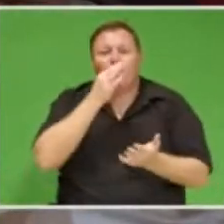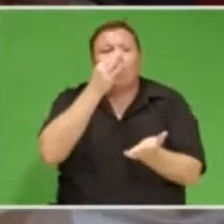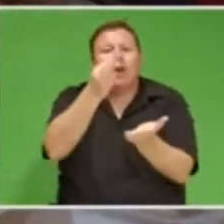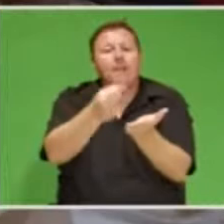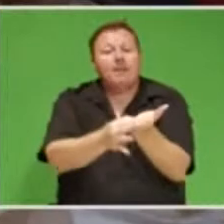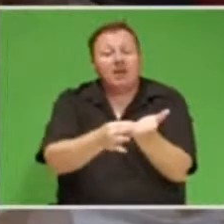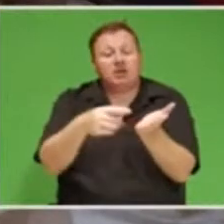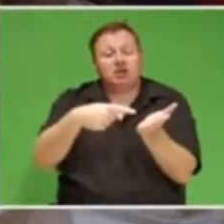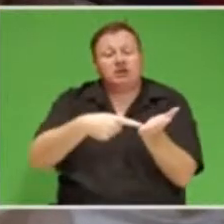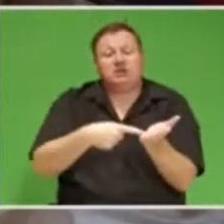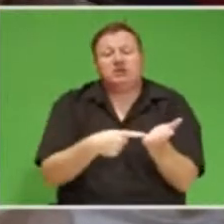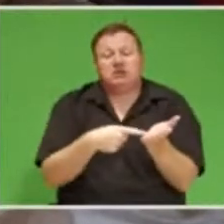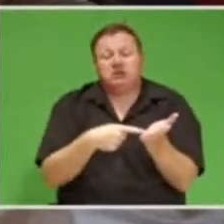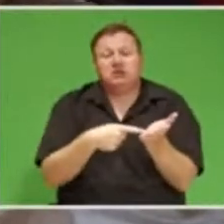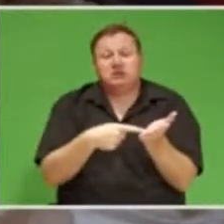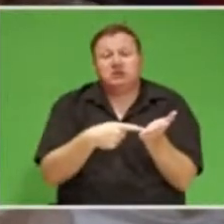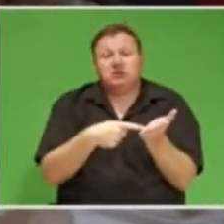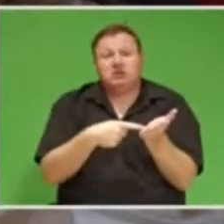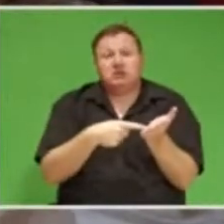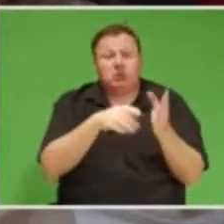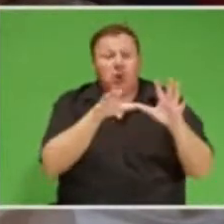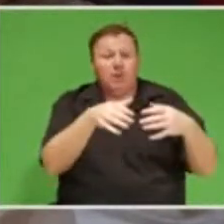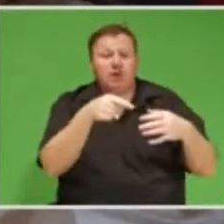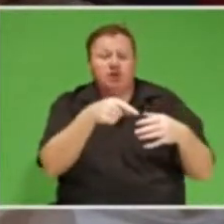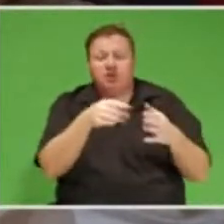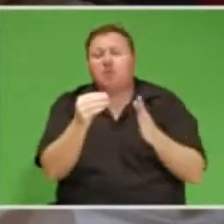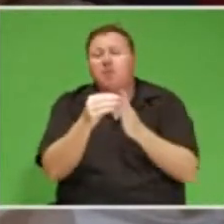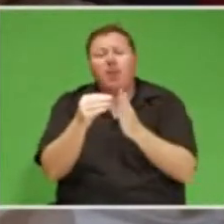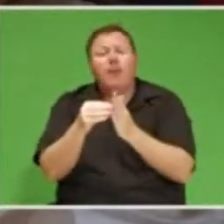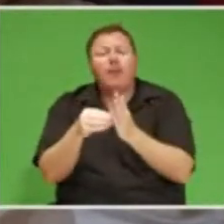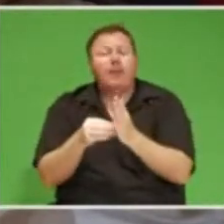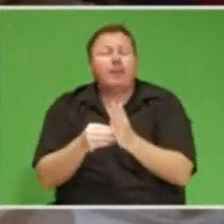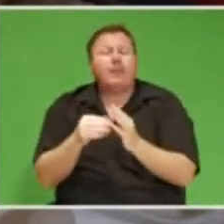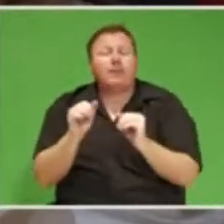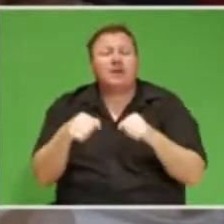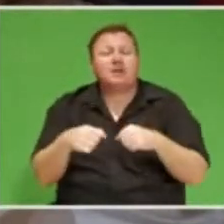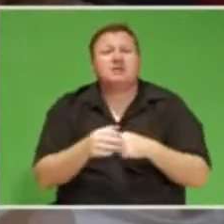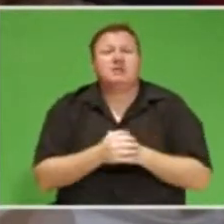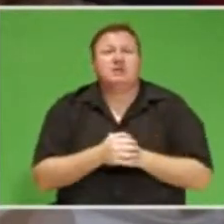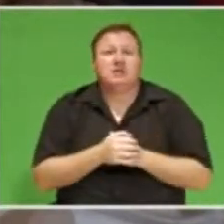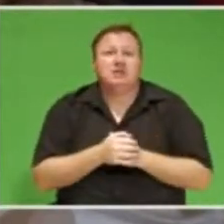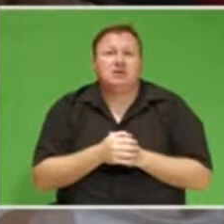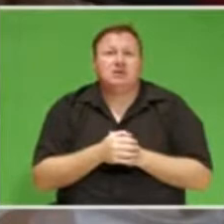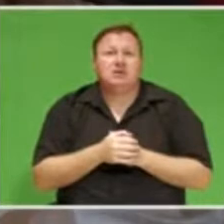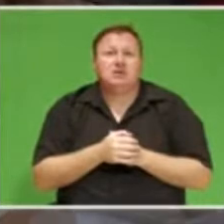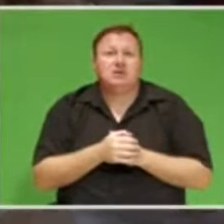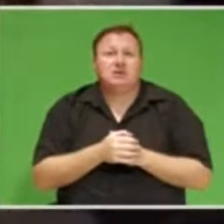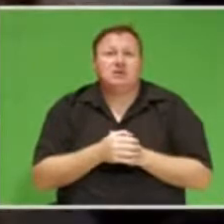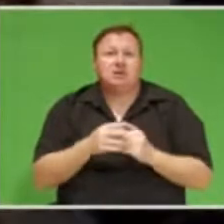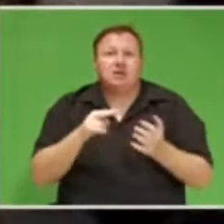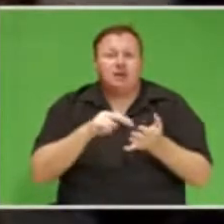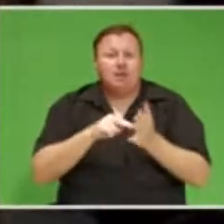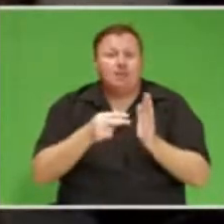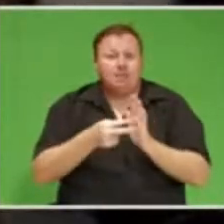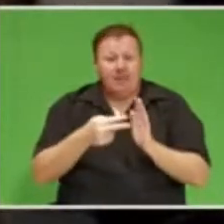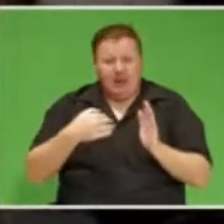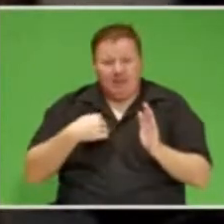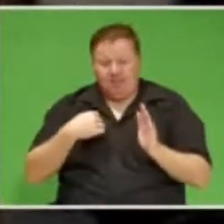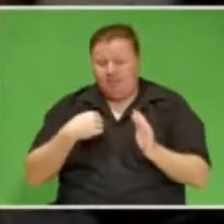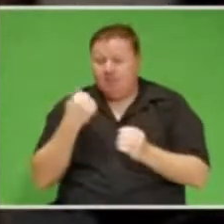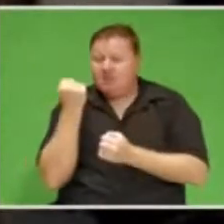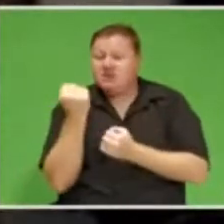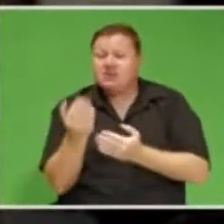recommendations of the Commission are being implemented according to the plan that I submitted